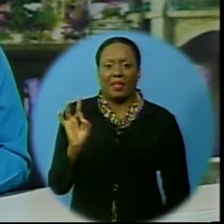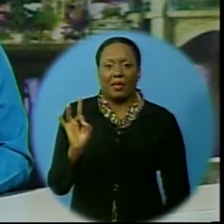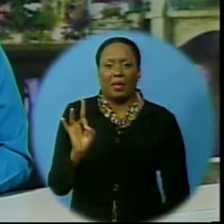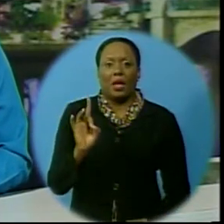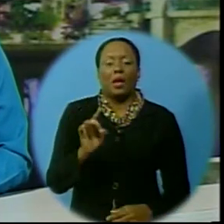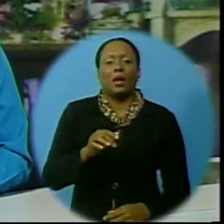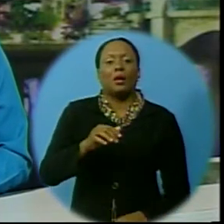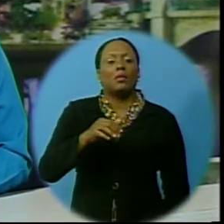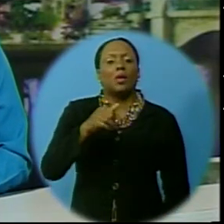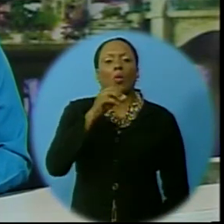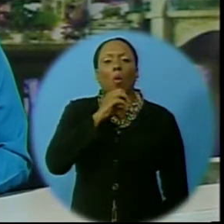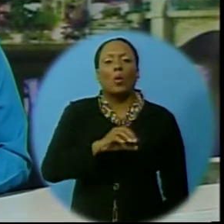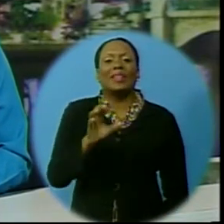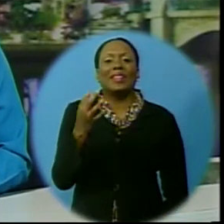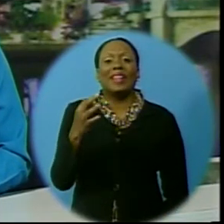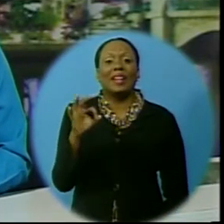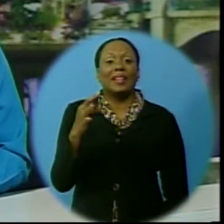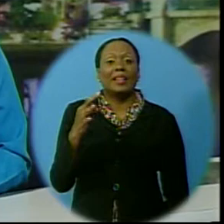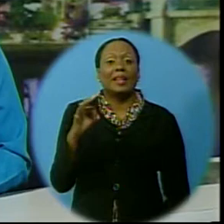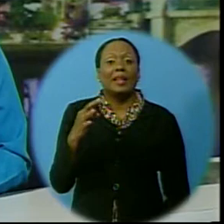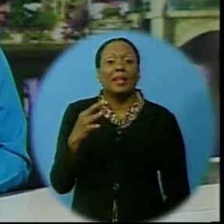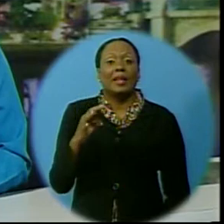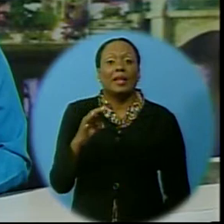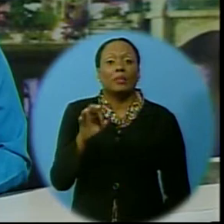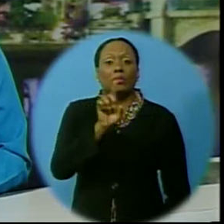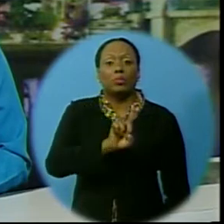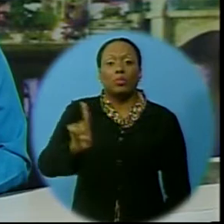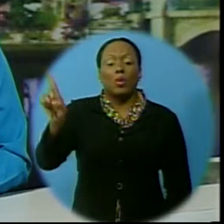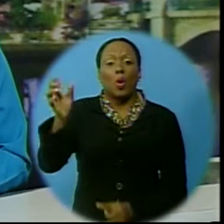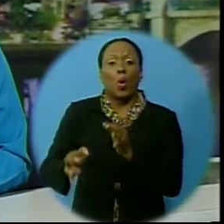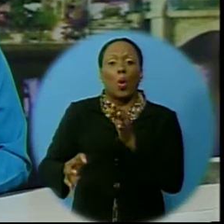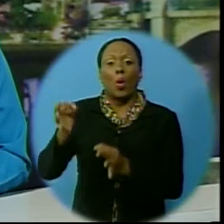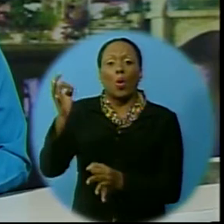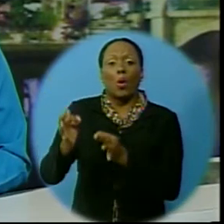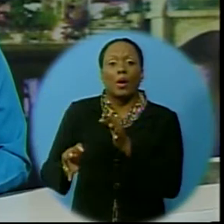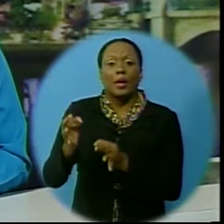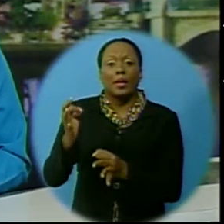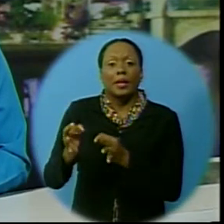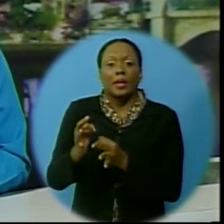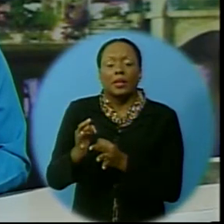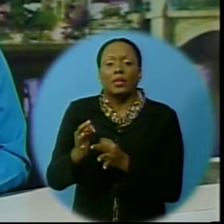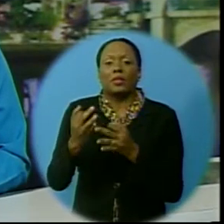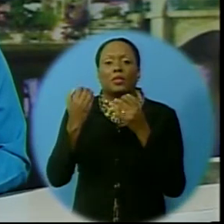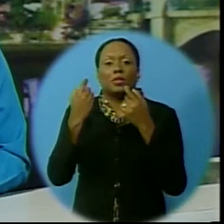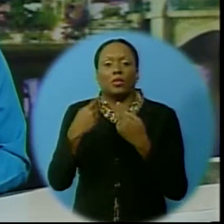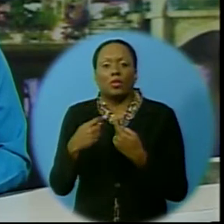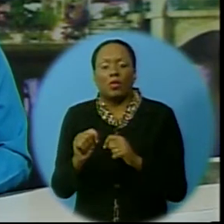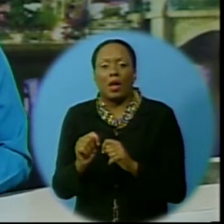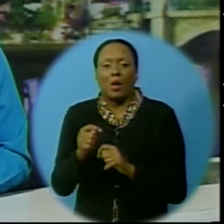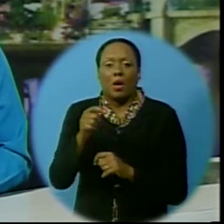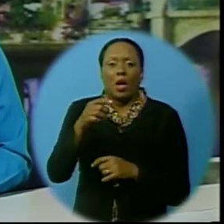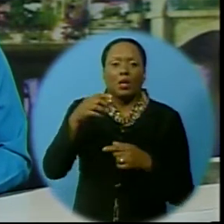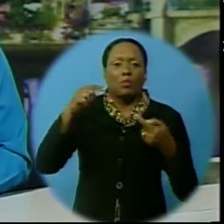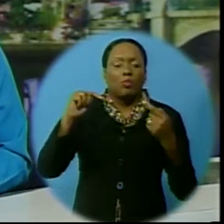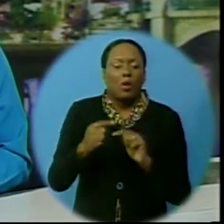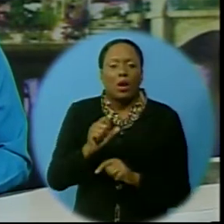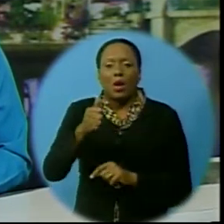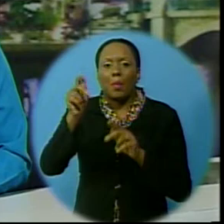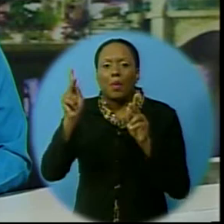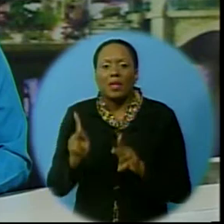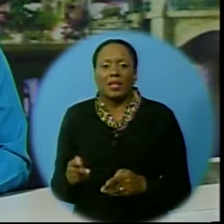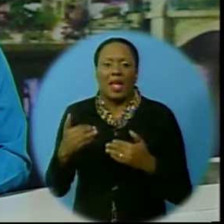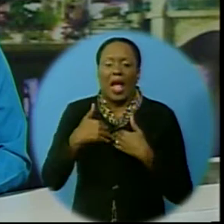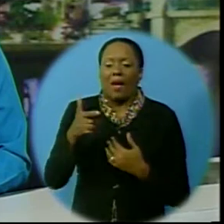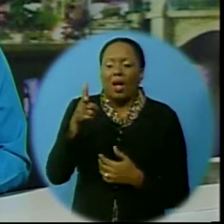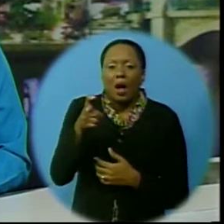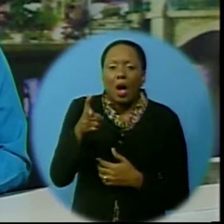Land, appeared in the District B Magistrates Court yesterday to answer charges of wounding with intent, endangering life, and